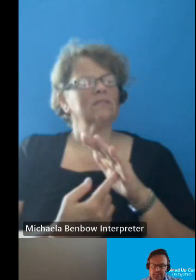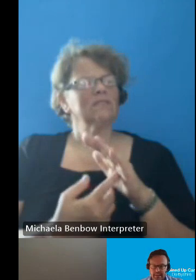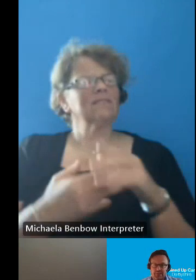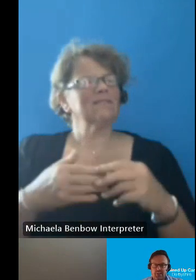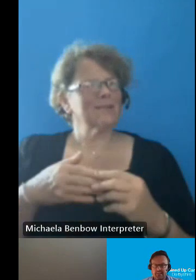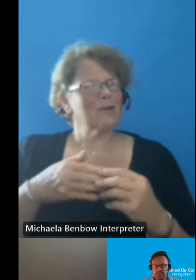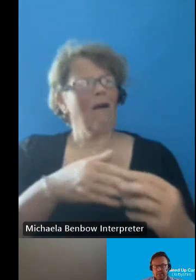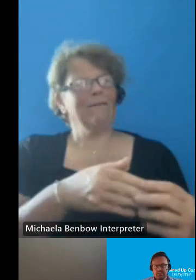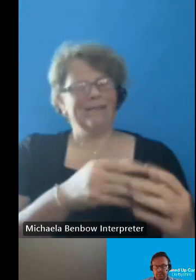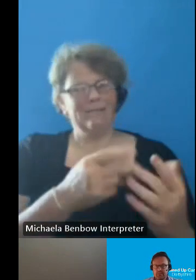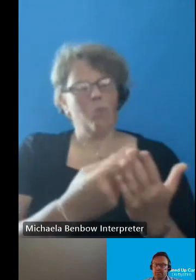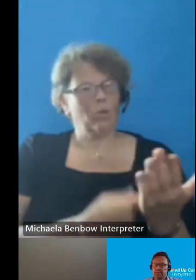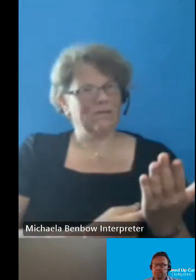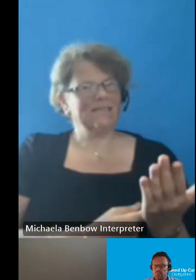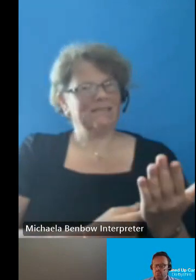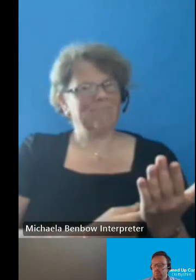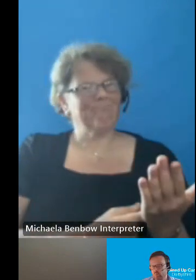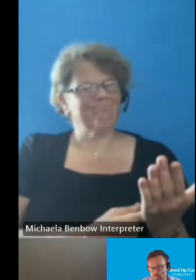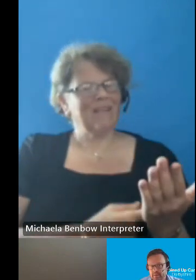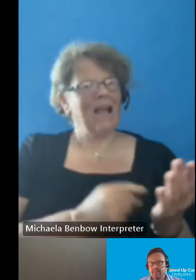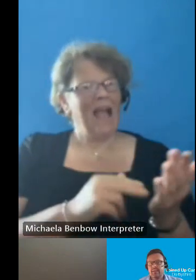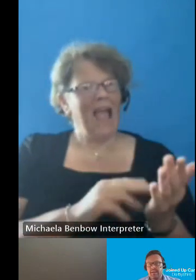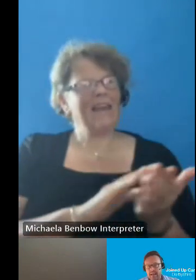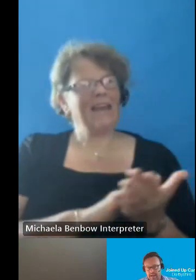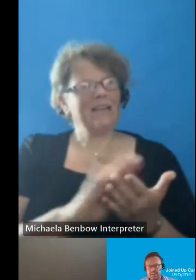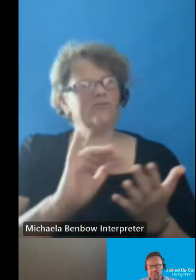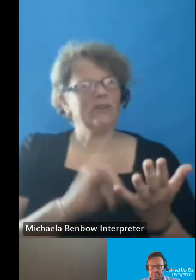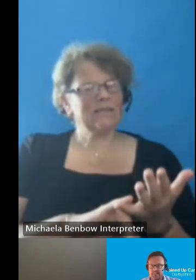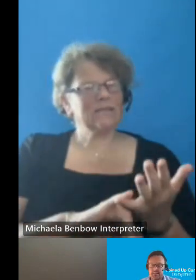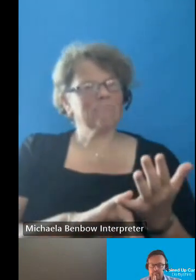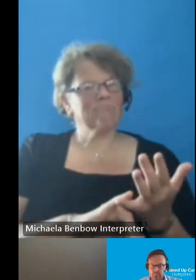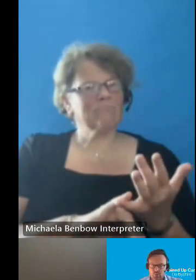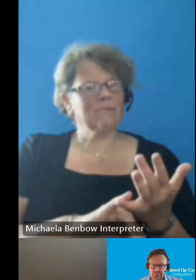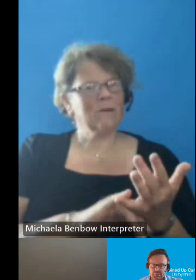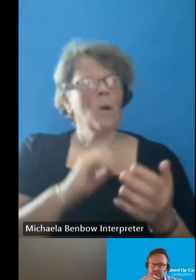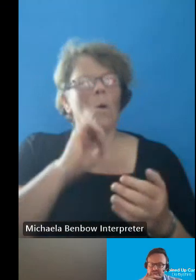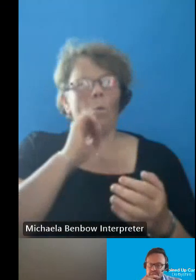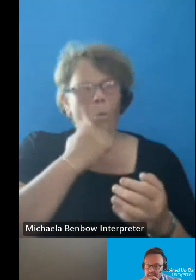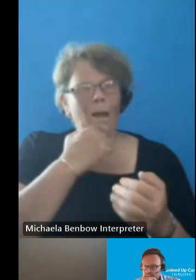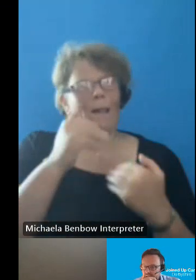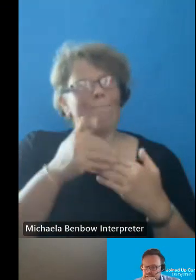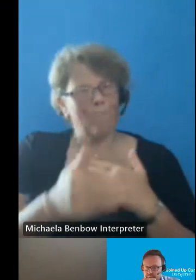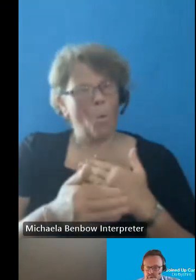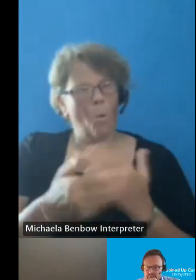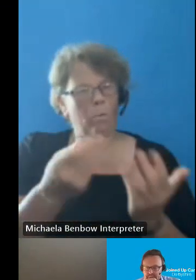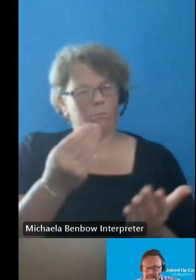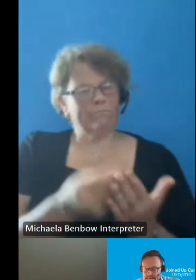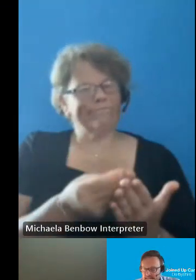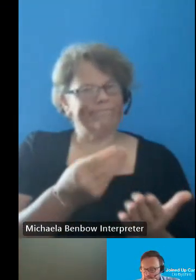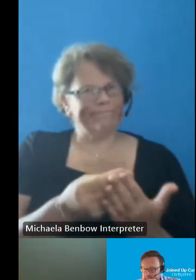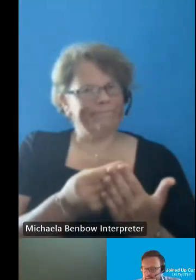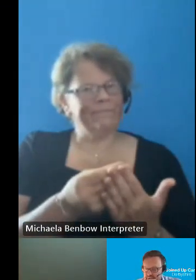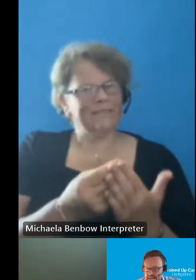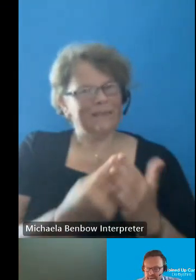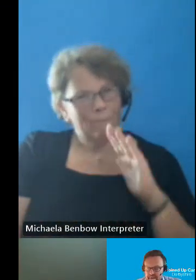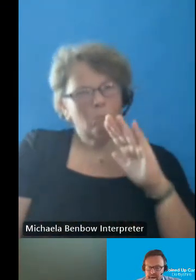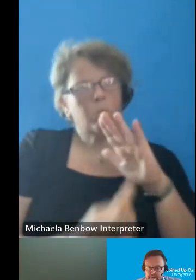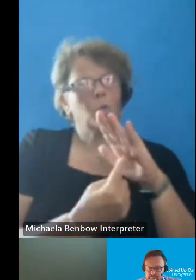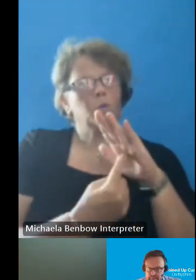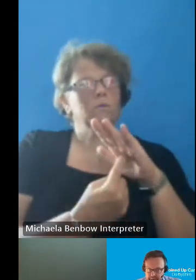policy of the NHS over the next 5 years is that we will be allocating more resource to the important